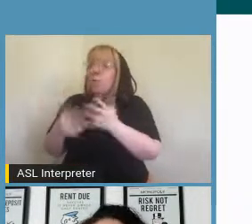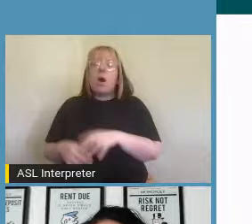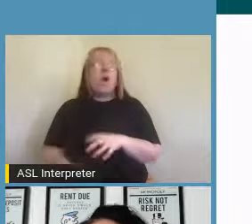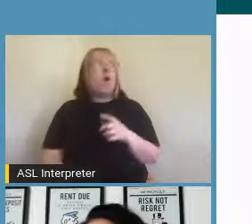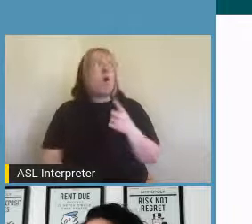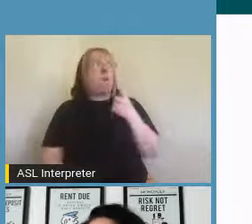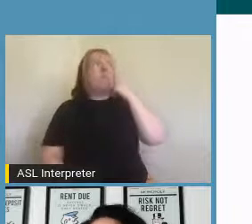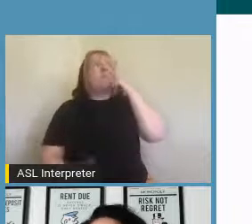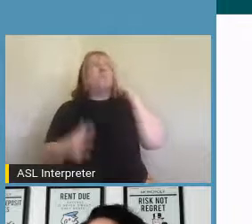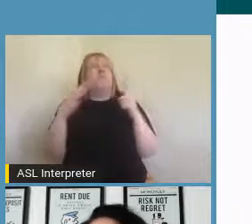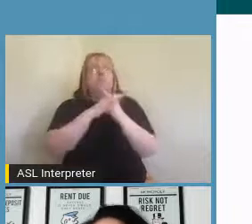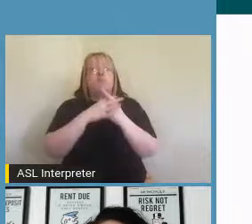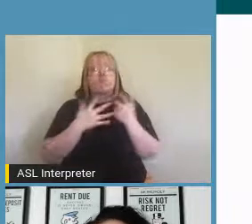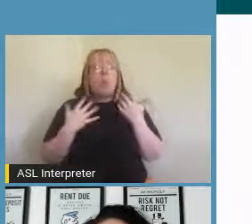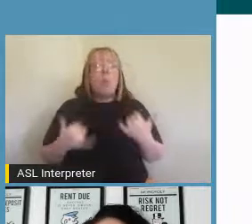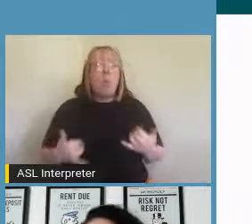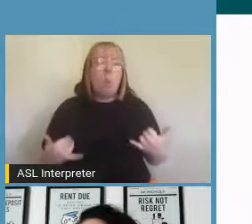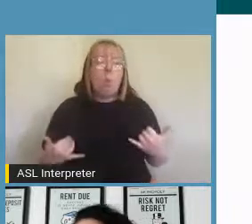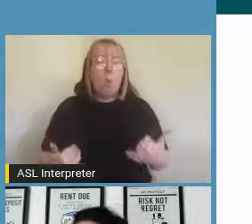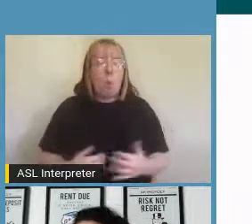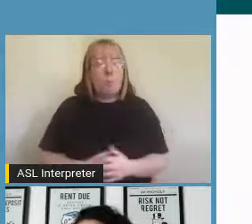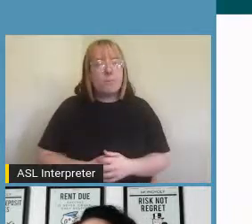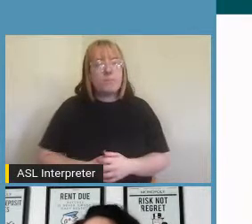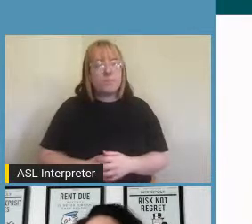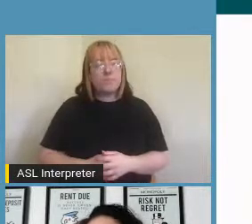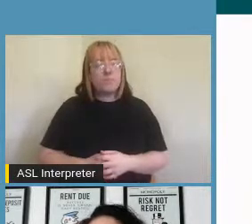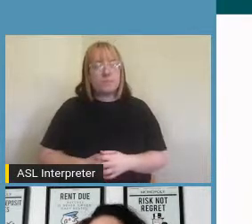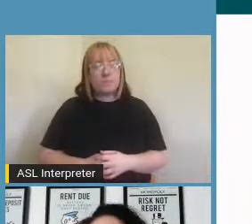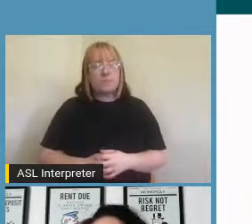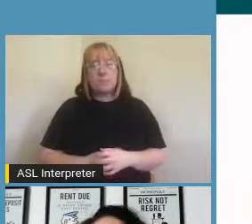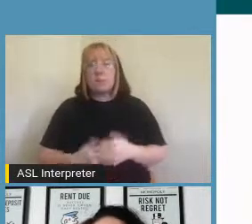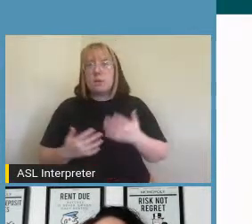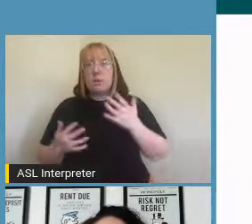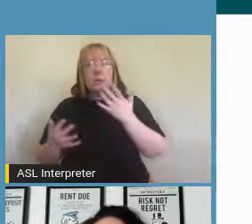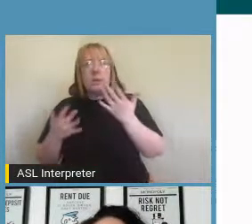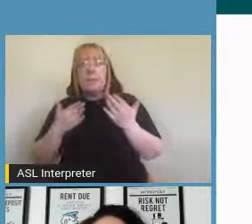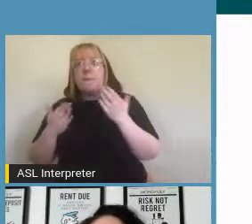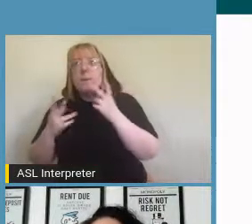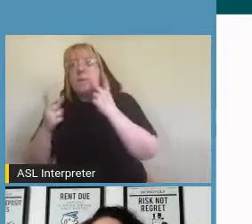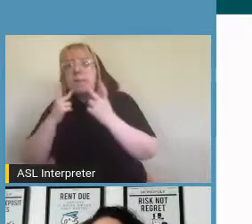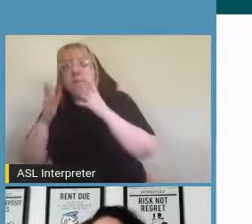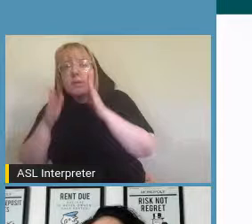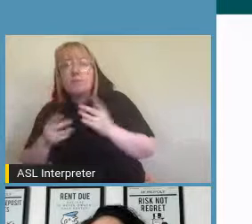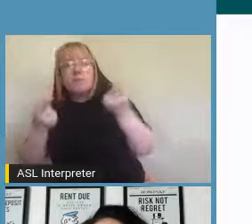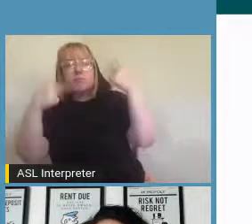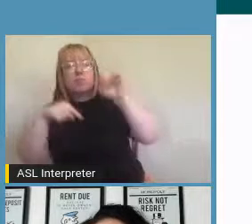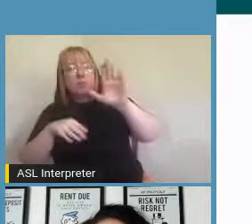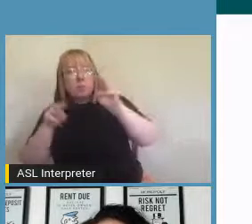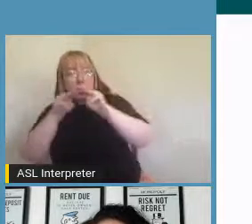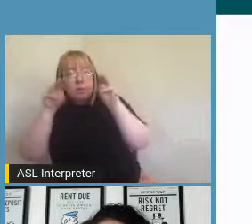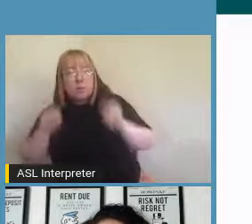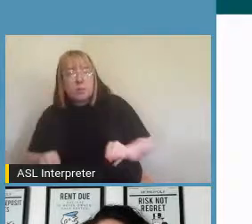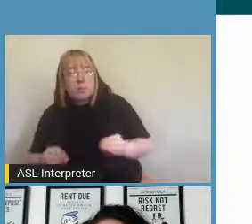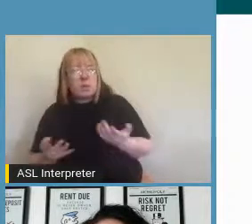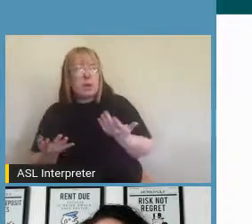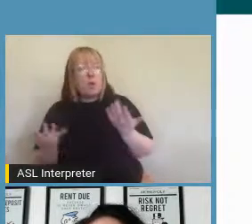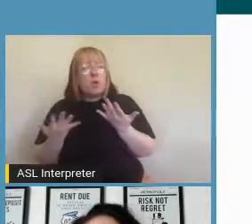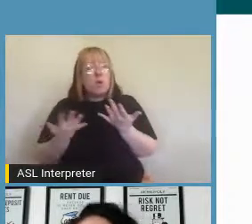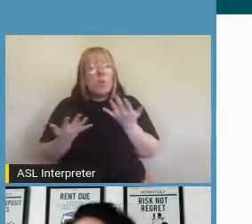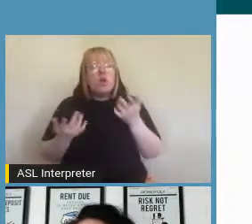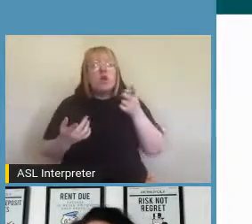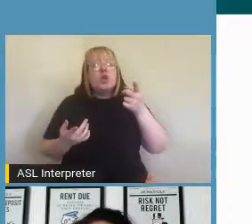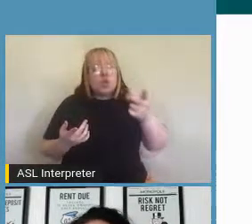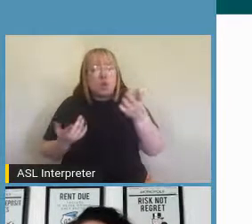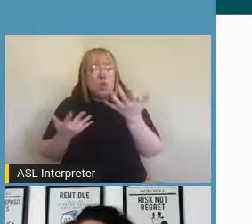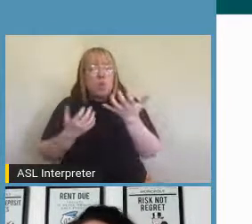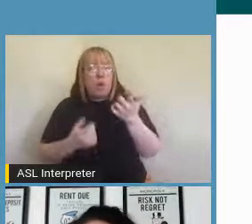your audience, be it your visitors, be it patrons, can really help to understand and engage with the museum?